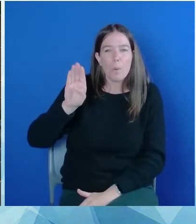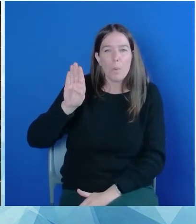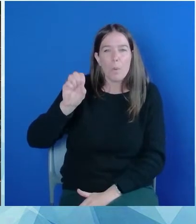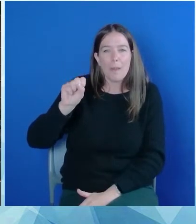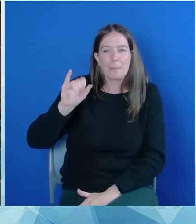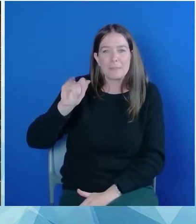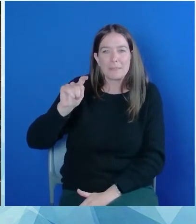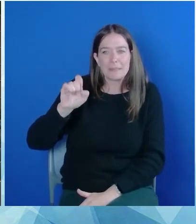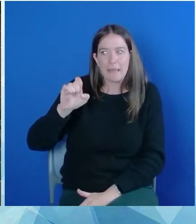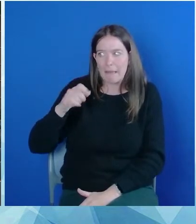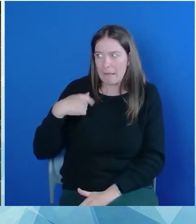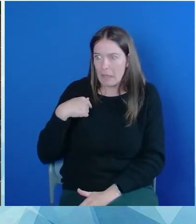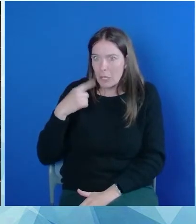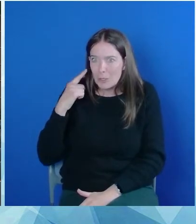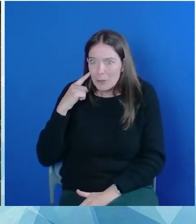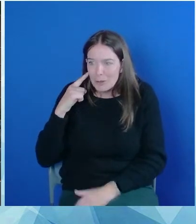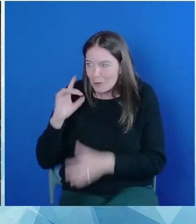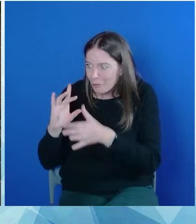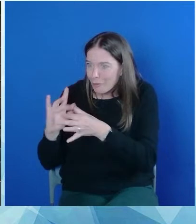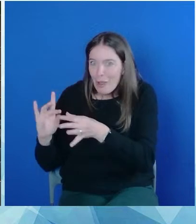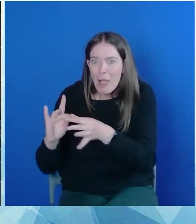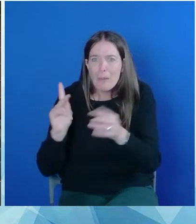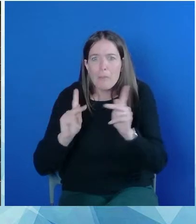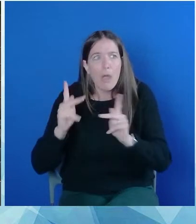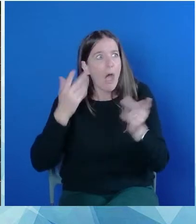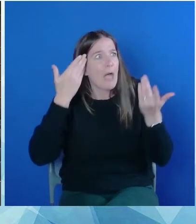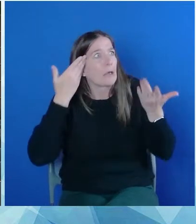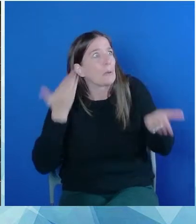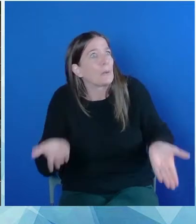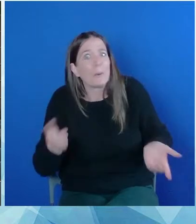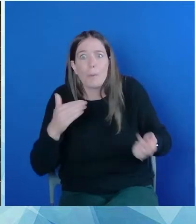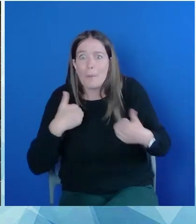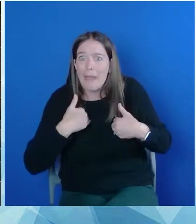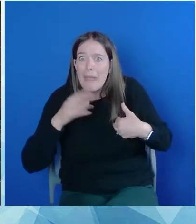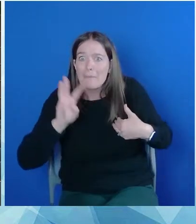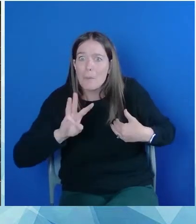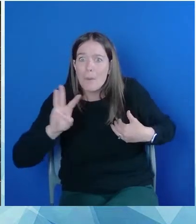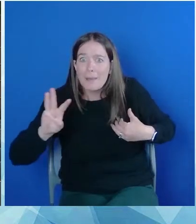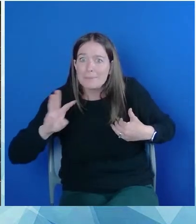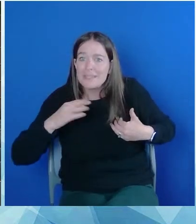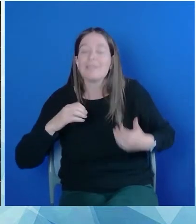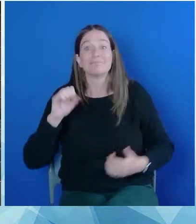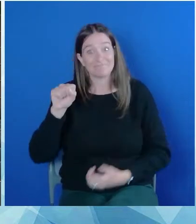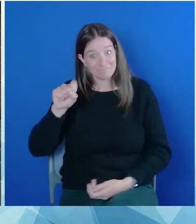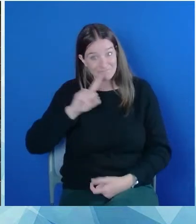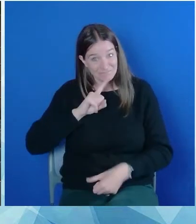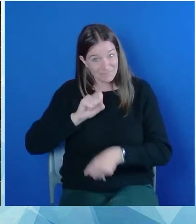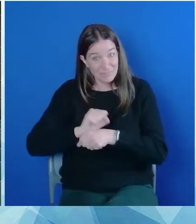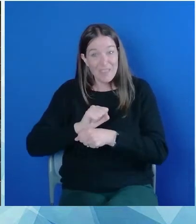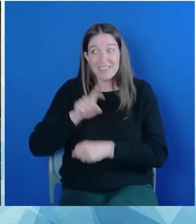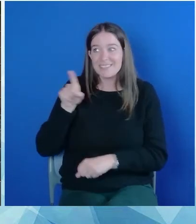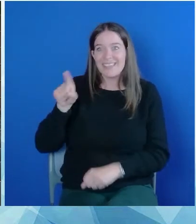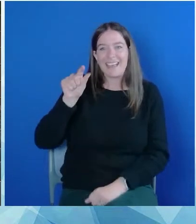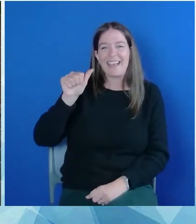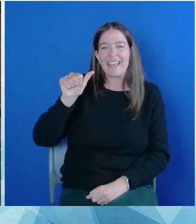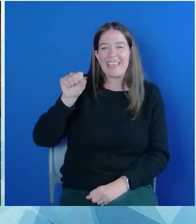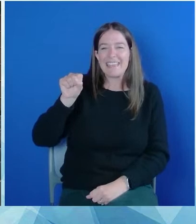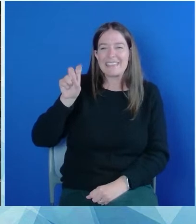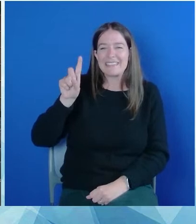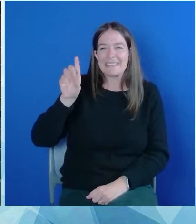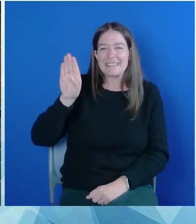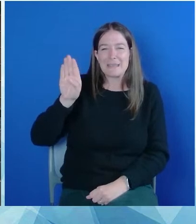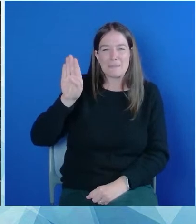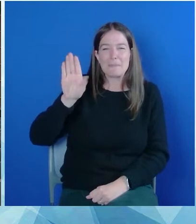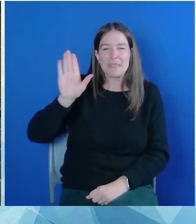heard comments about that. There is actually a full page on the ASDB website about the